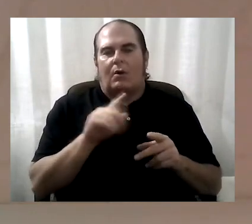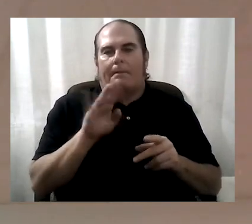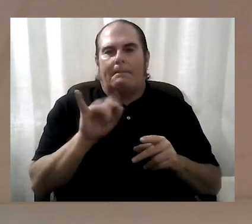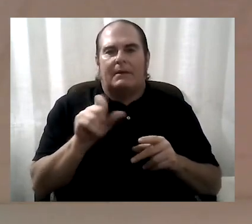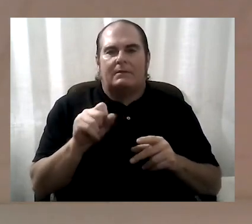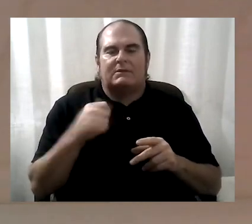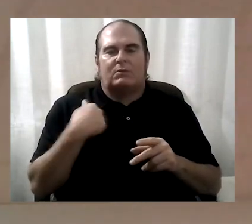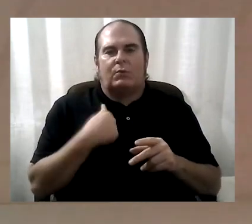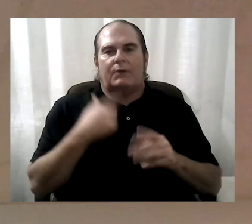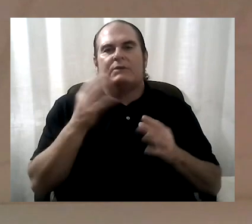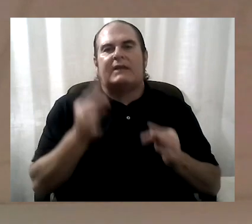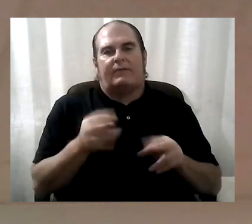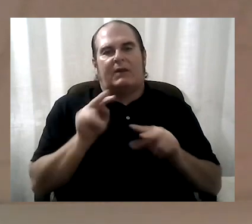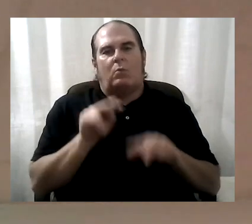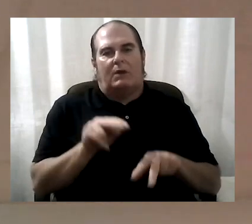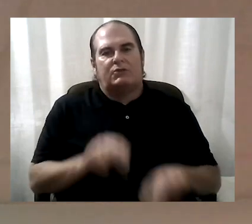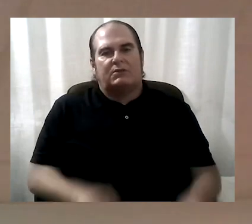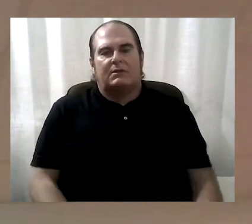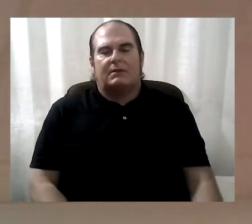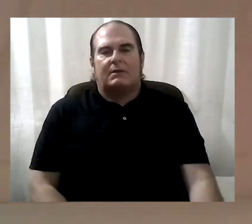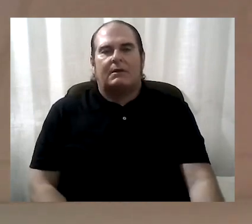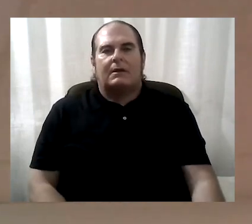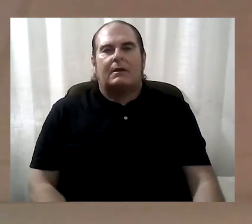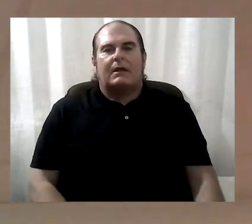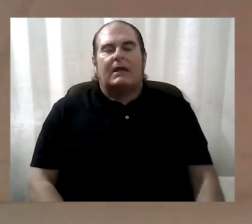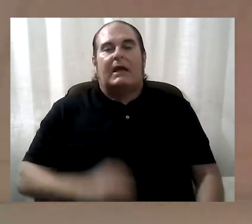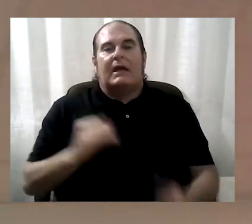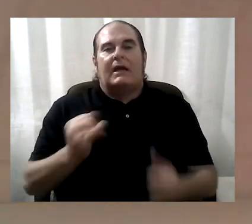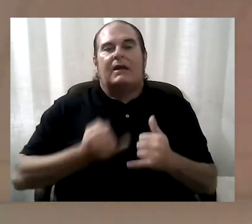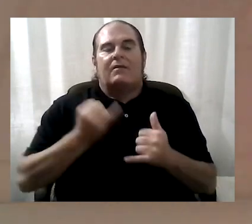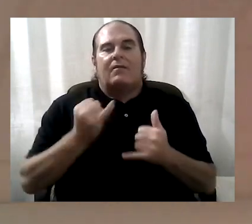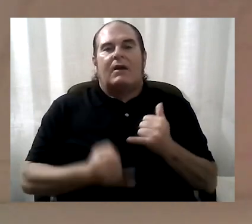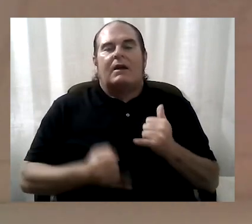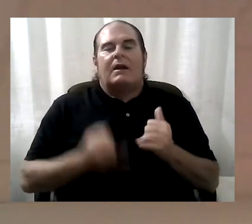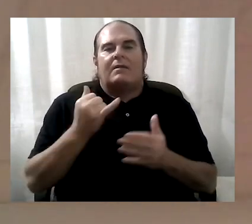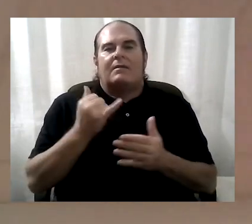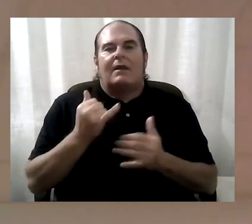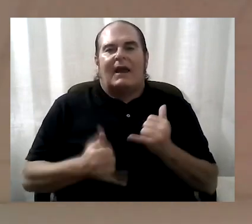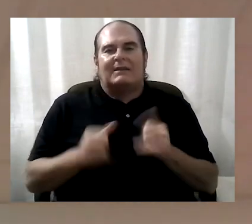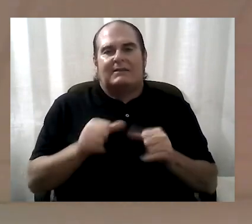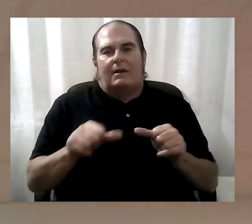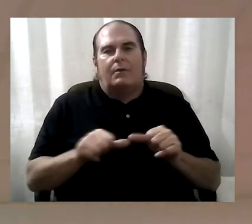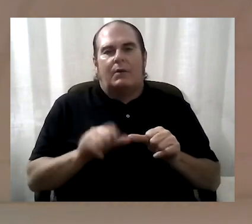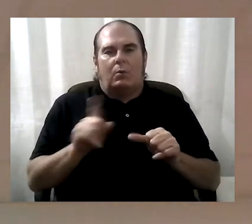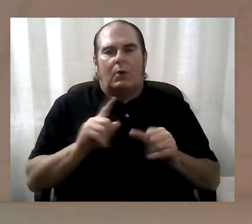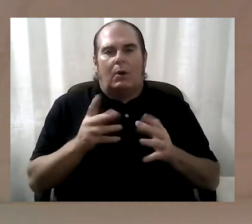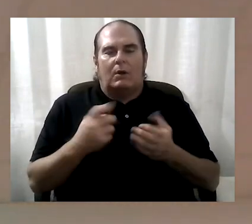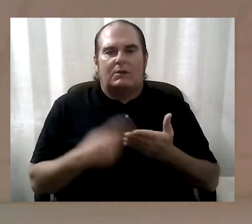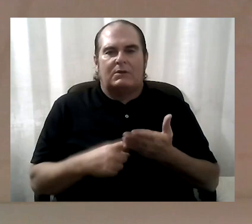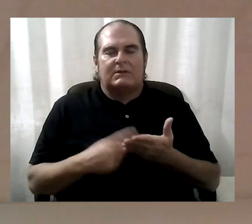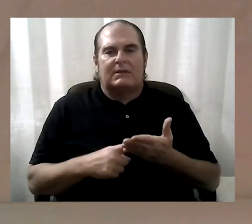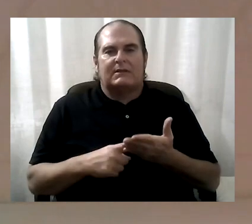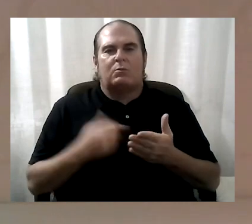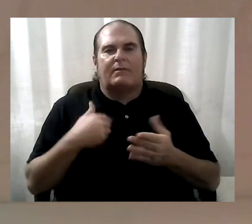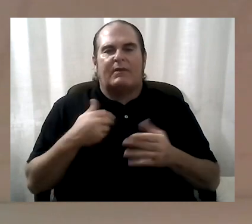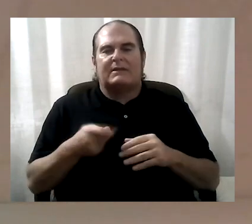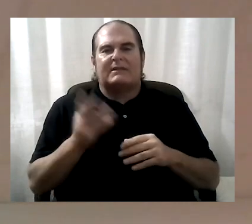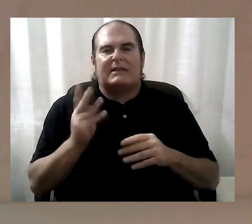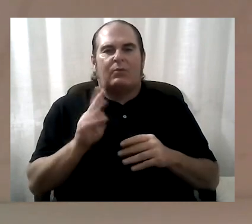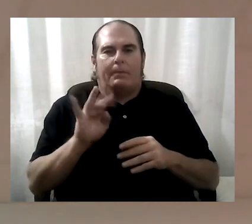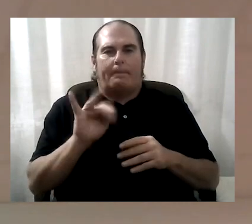And finally, the last area that I want to just touch on is there have been several bills that impact the